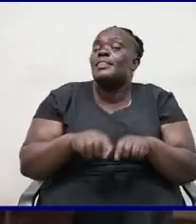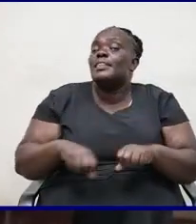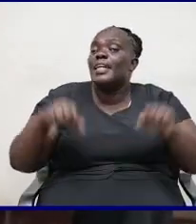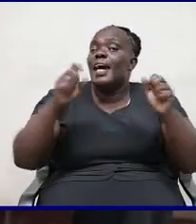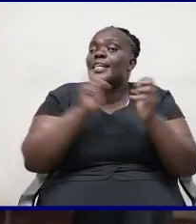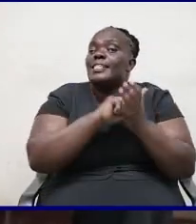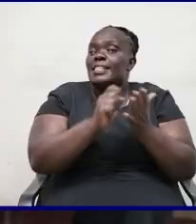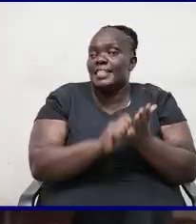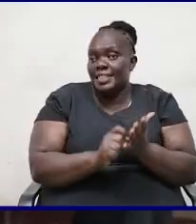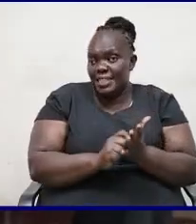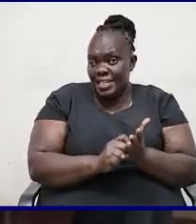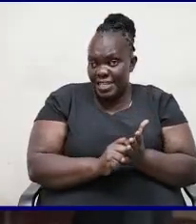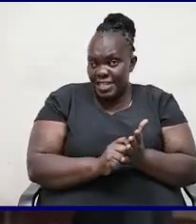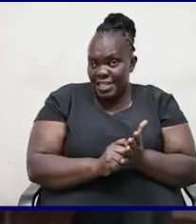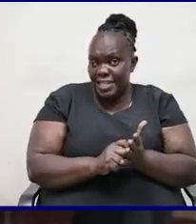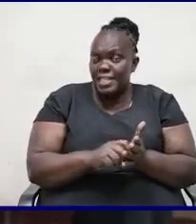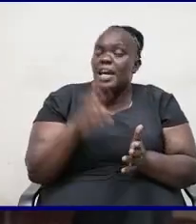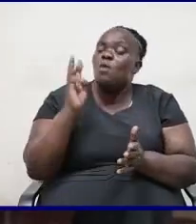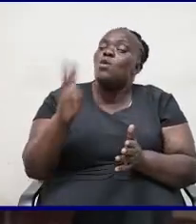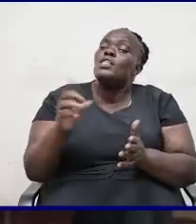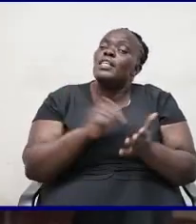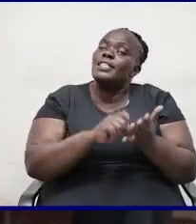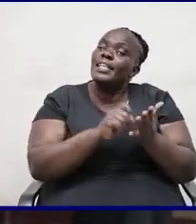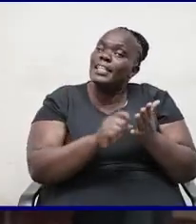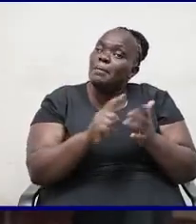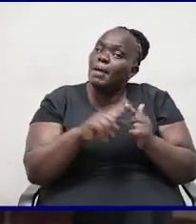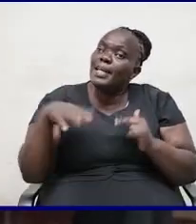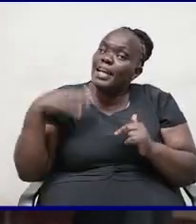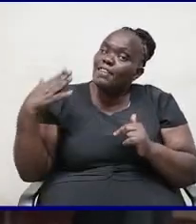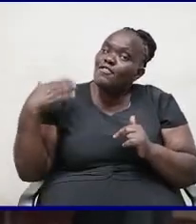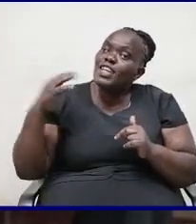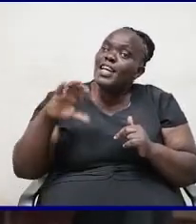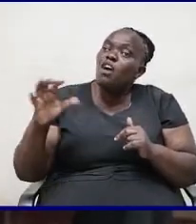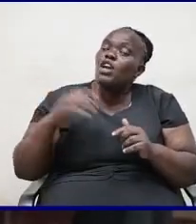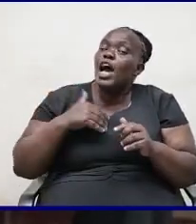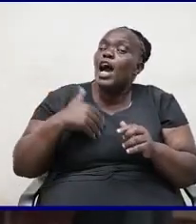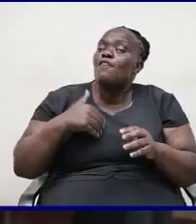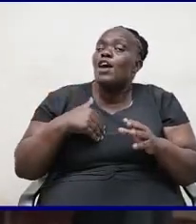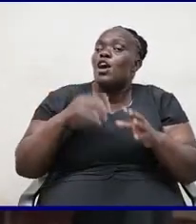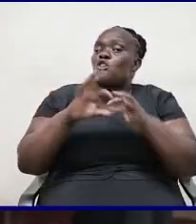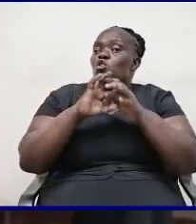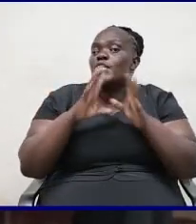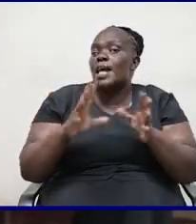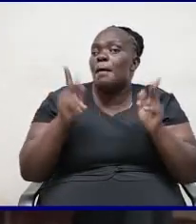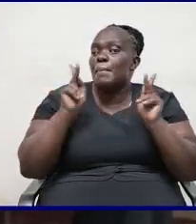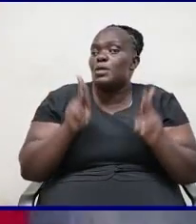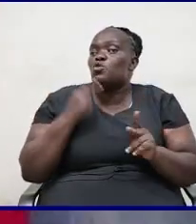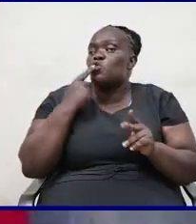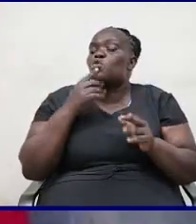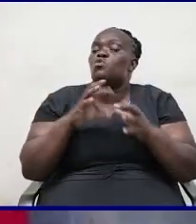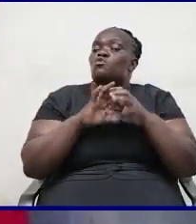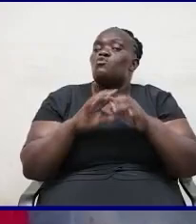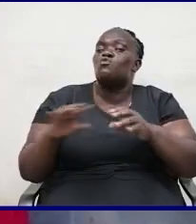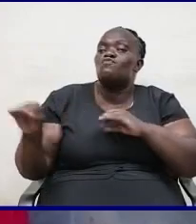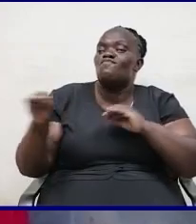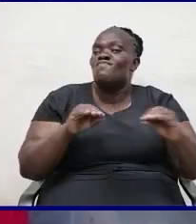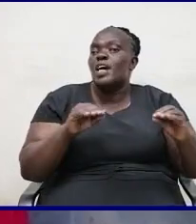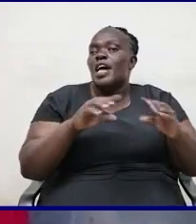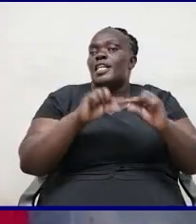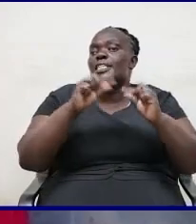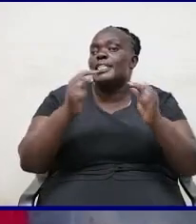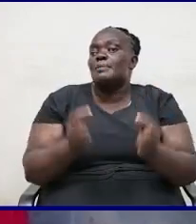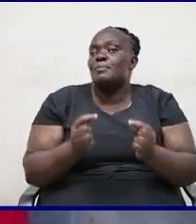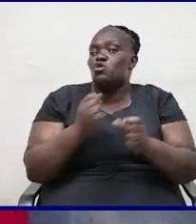chair, secretary. No. There was a secretary. Okay. But every county had a coordinator. Okay. Somebody who coordinates the transition team